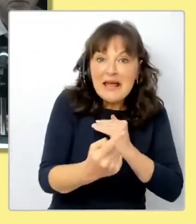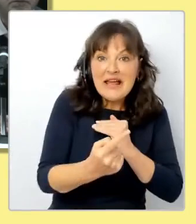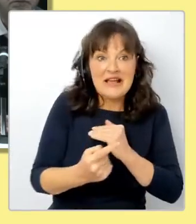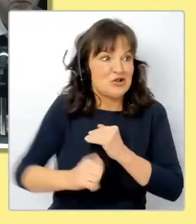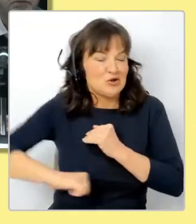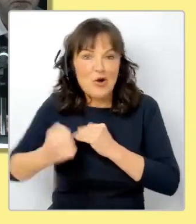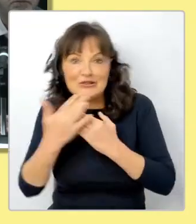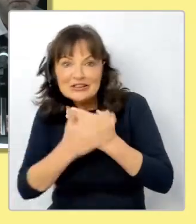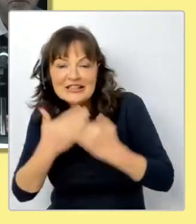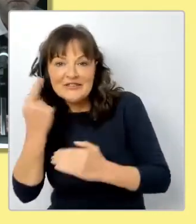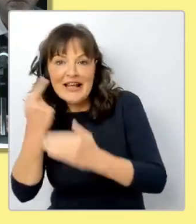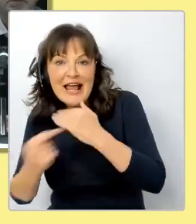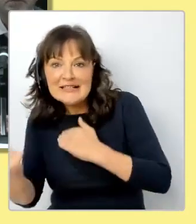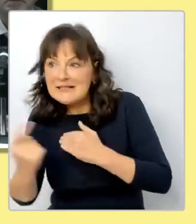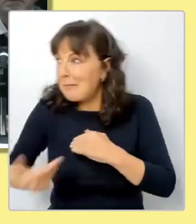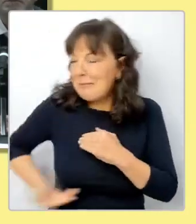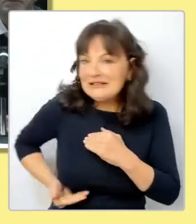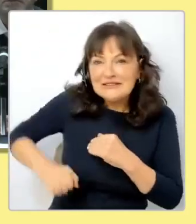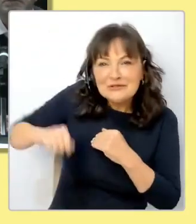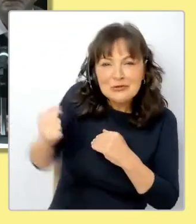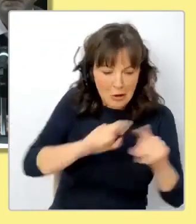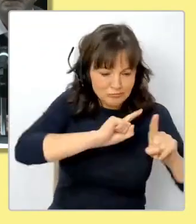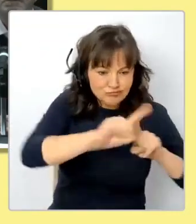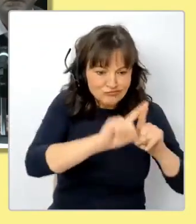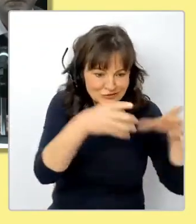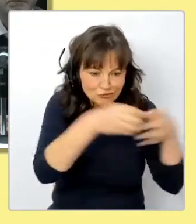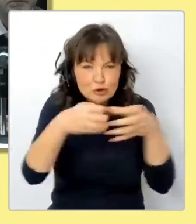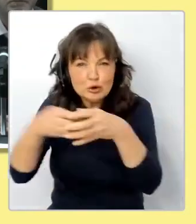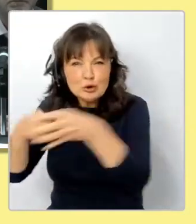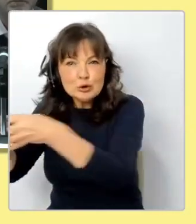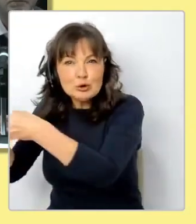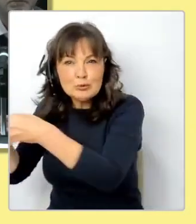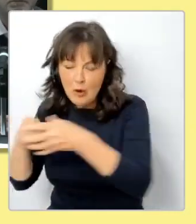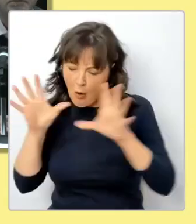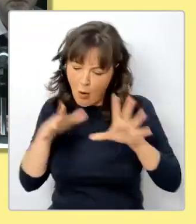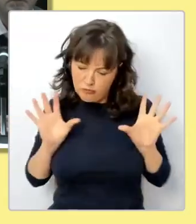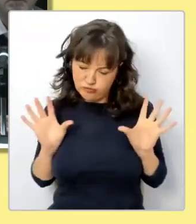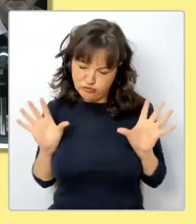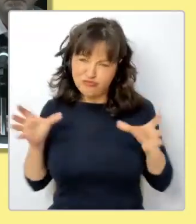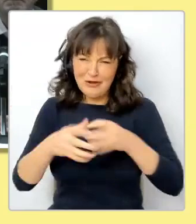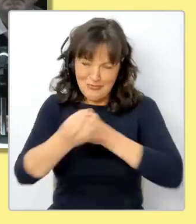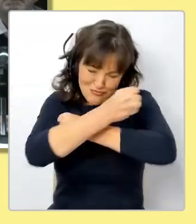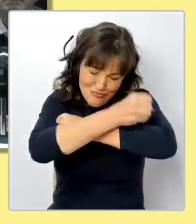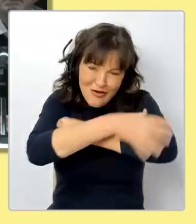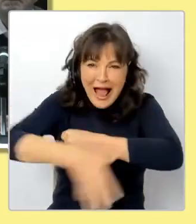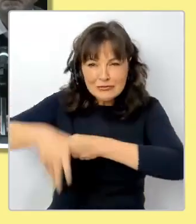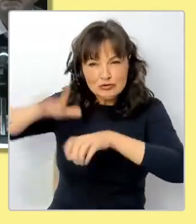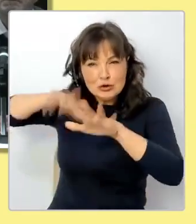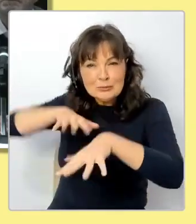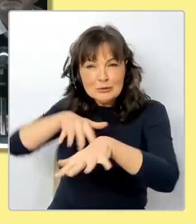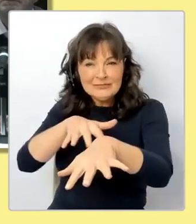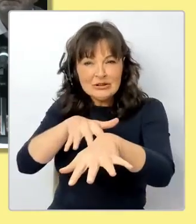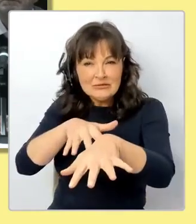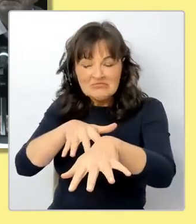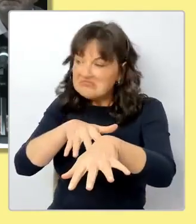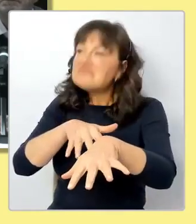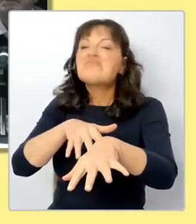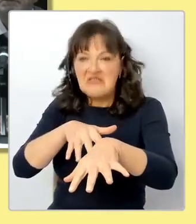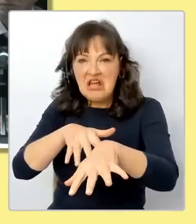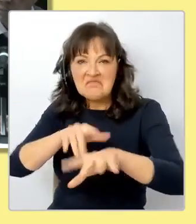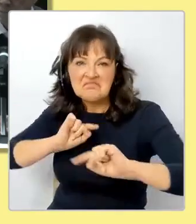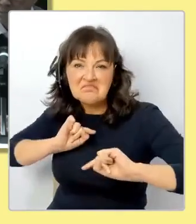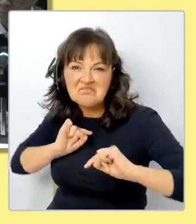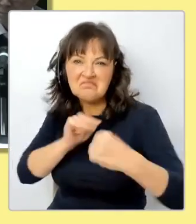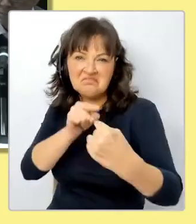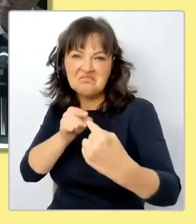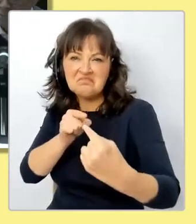Independence, all of those groups that came together, civic-led, grassroots movement that won the argument because we took it to the